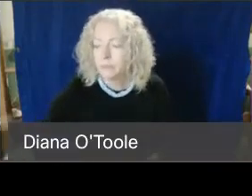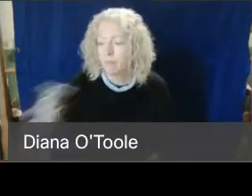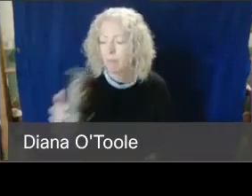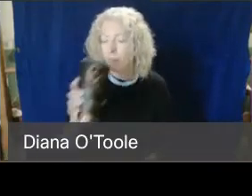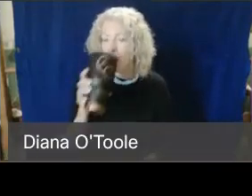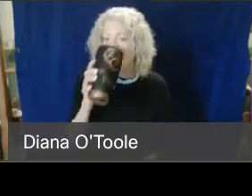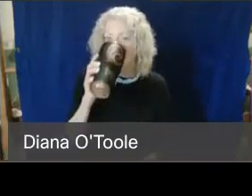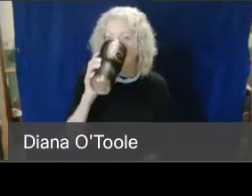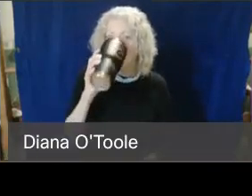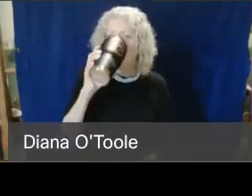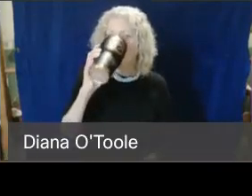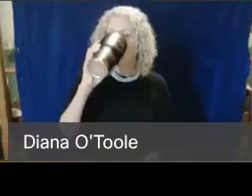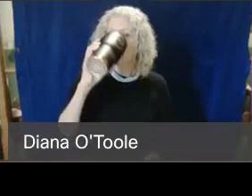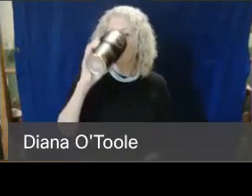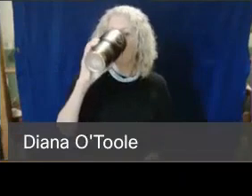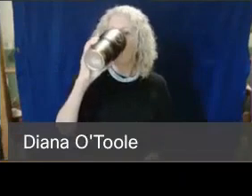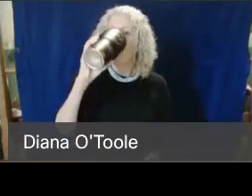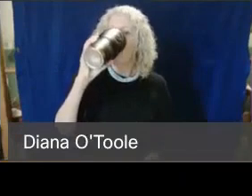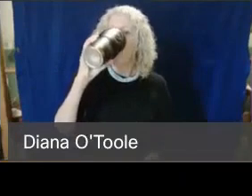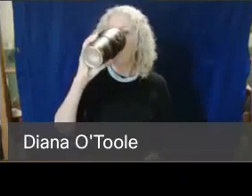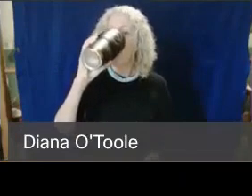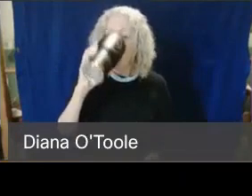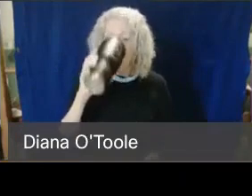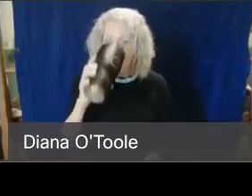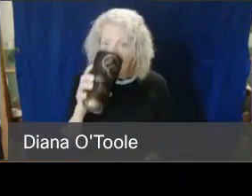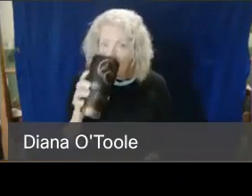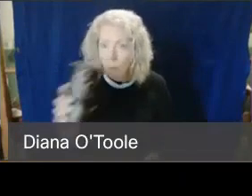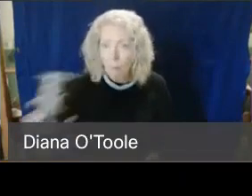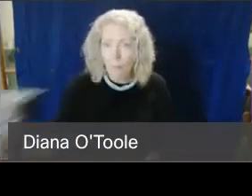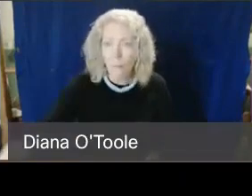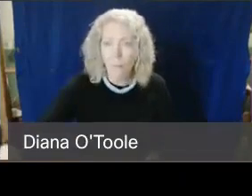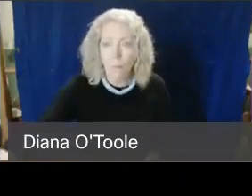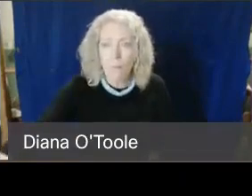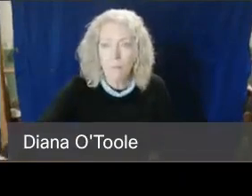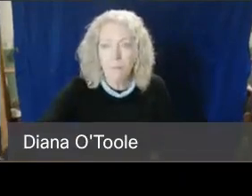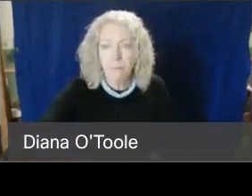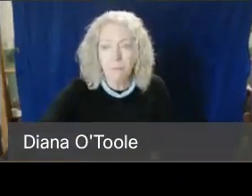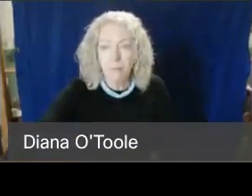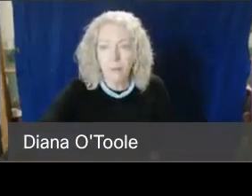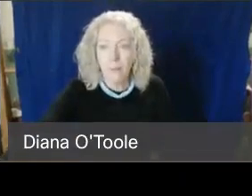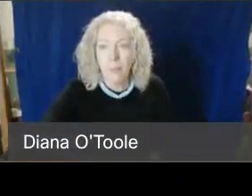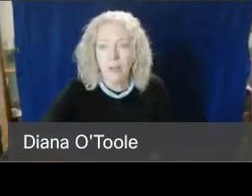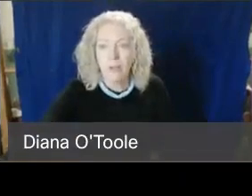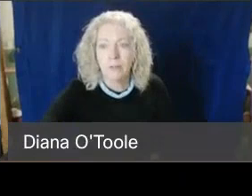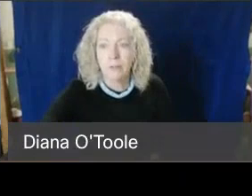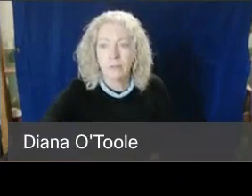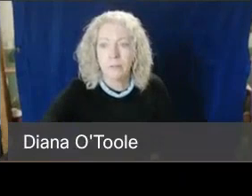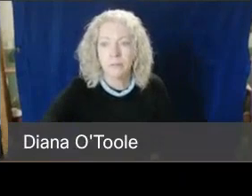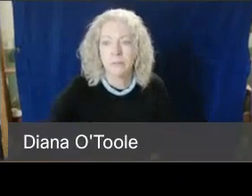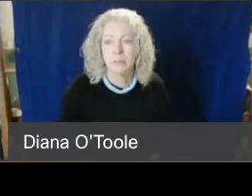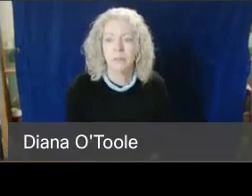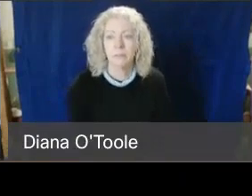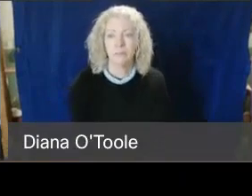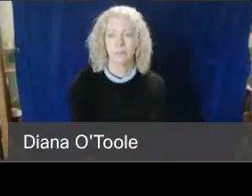see with this too is that lower income and communities of color have been enrolling at lower levels as well. And so